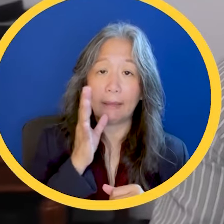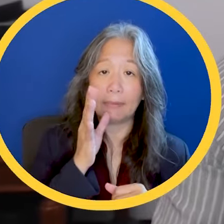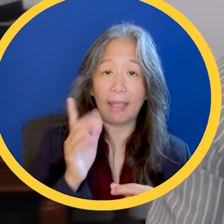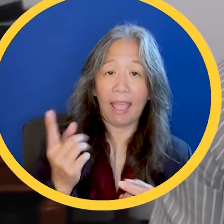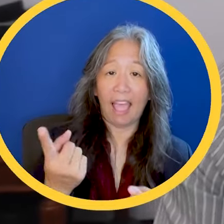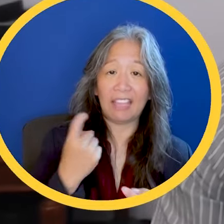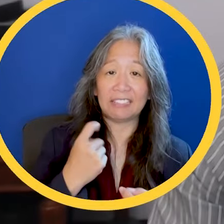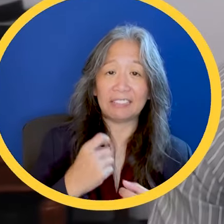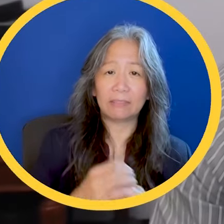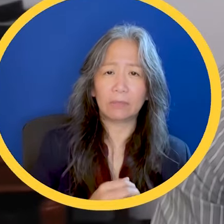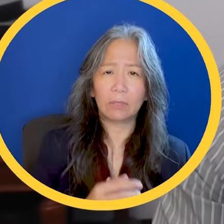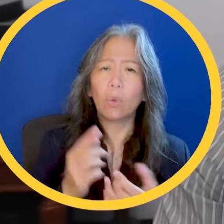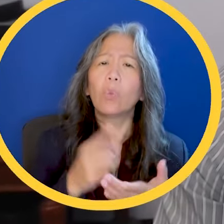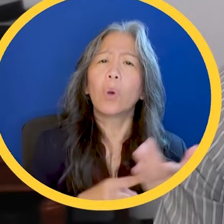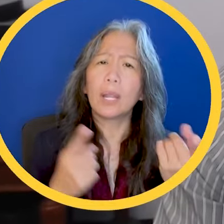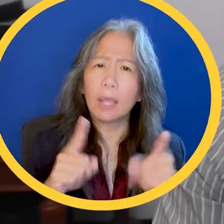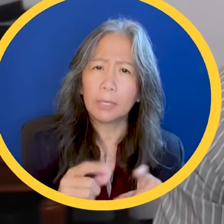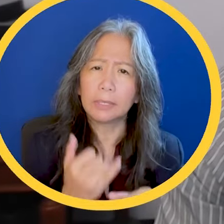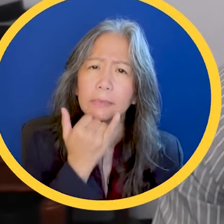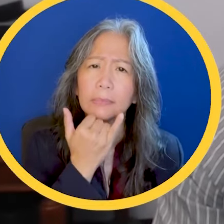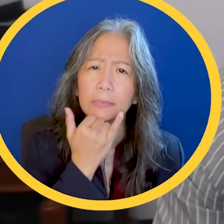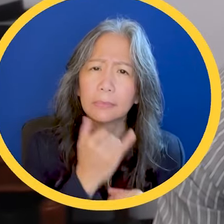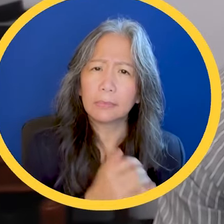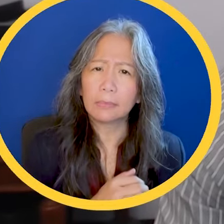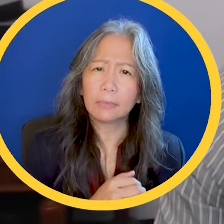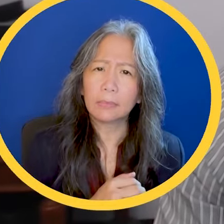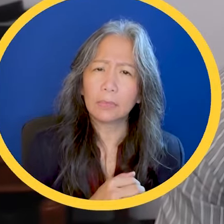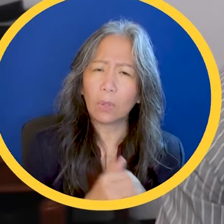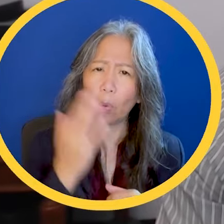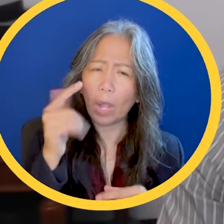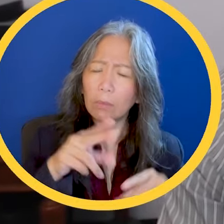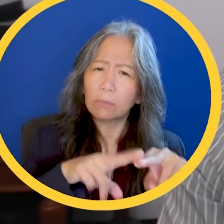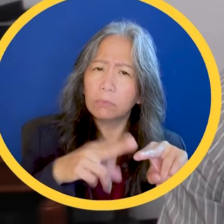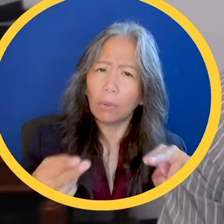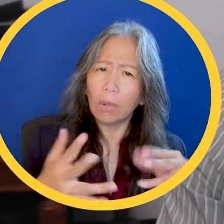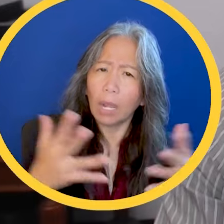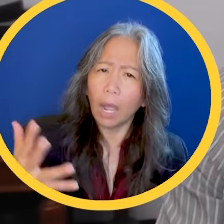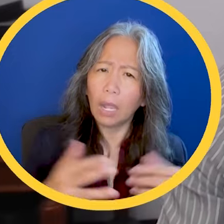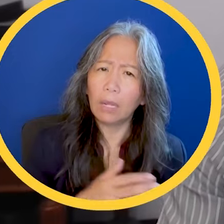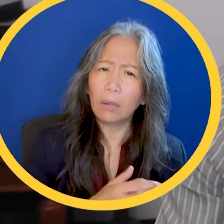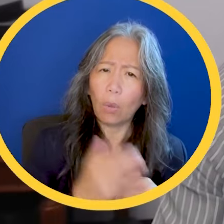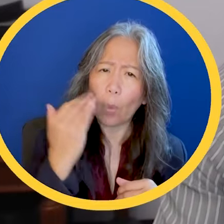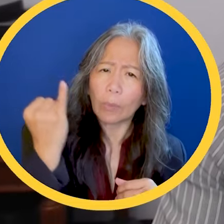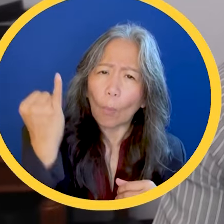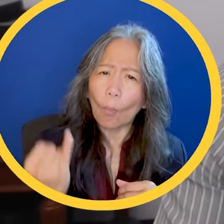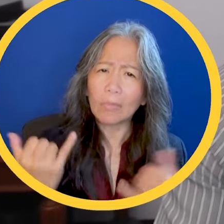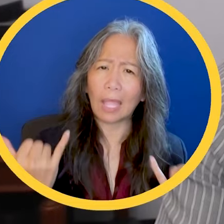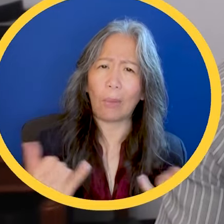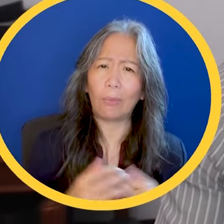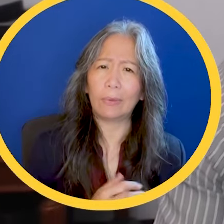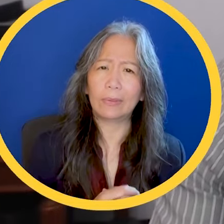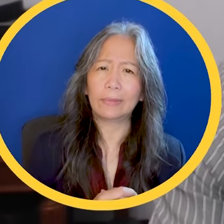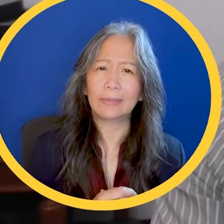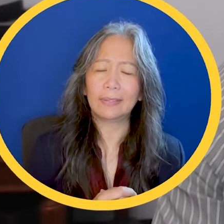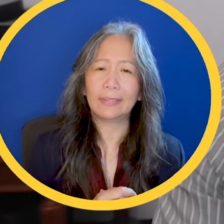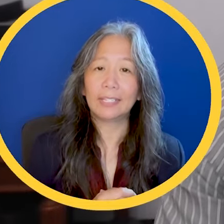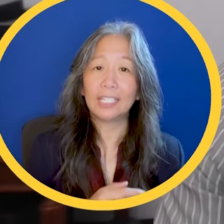But my mother would ask us, what happened? Why did you guys lose so much weight? Why did you get so skinny